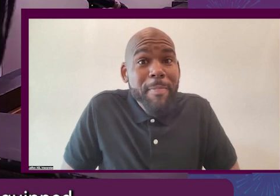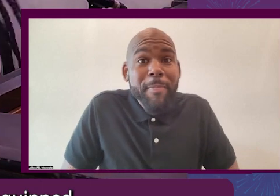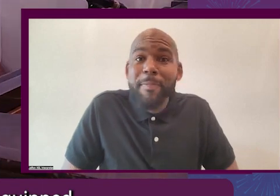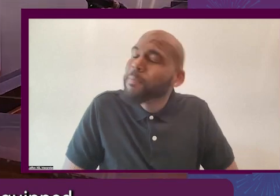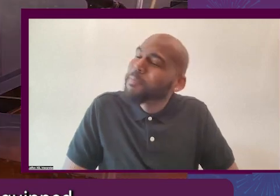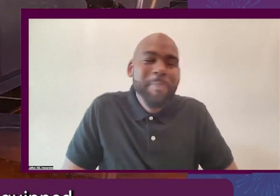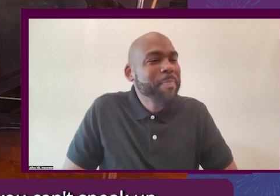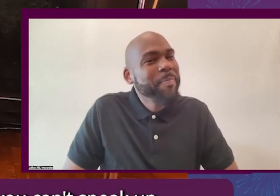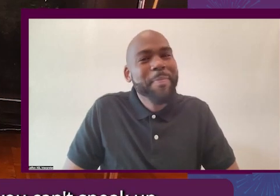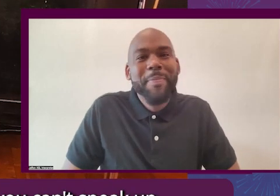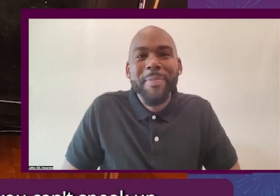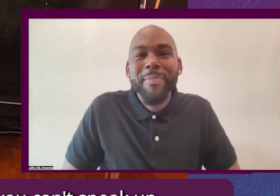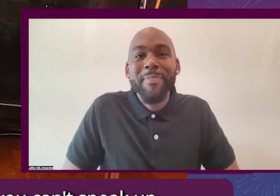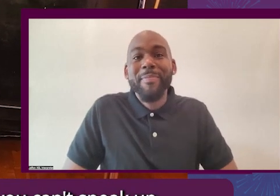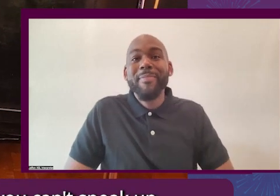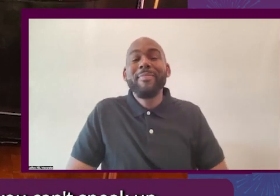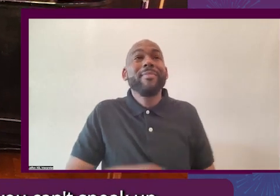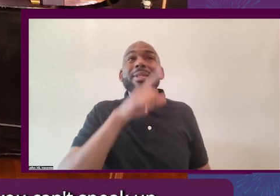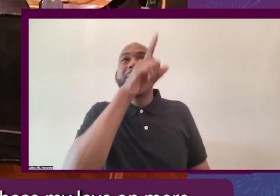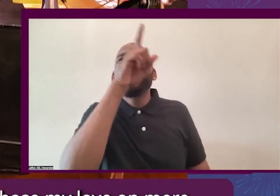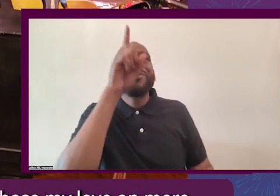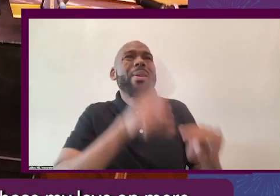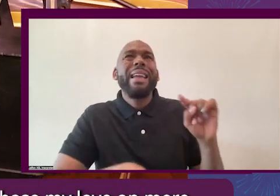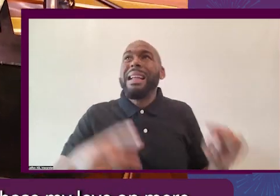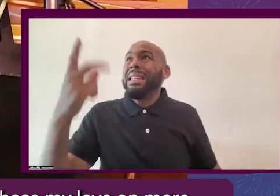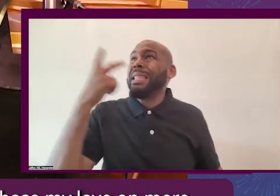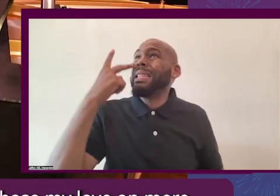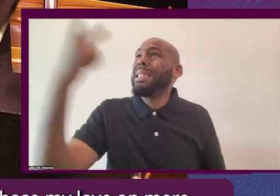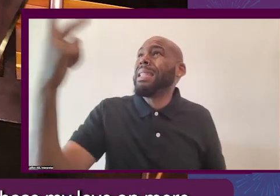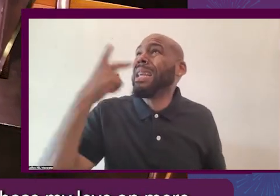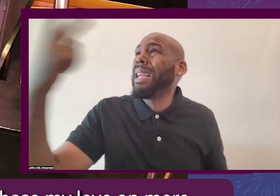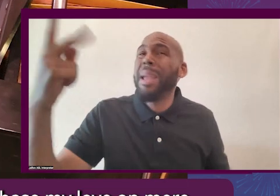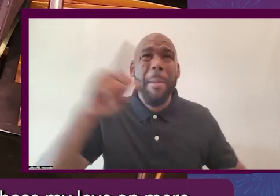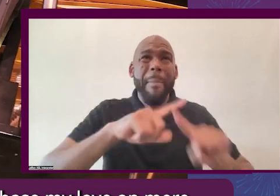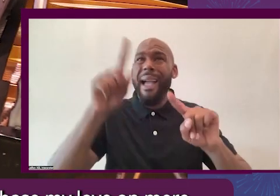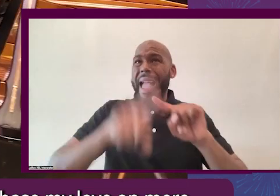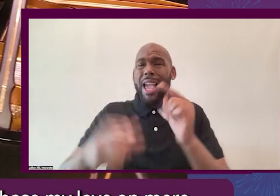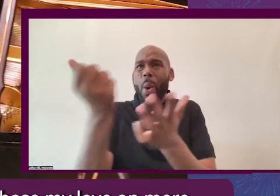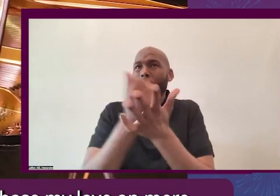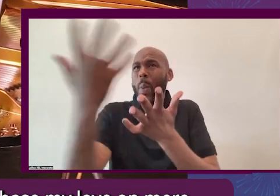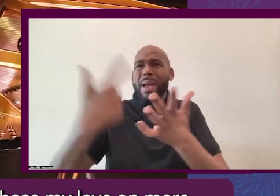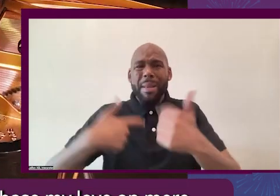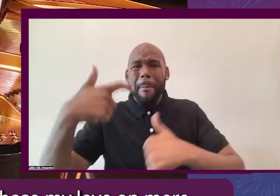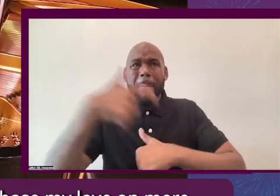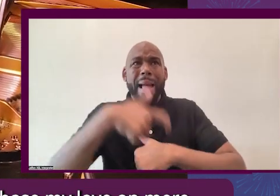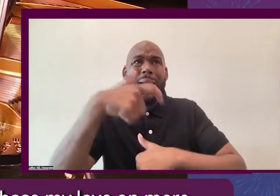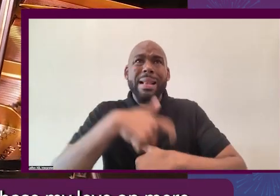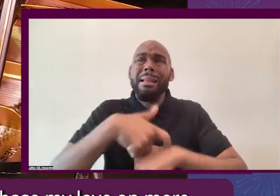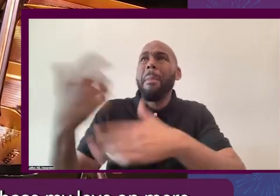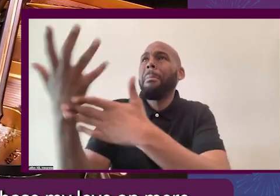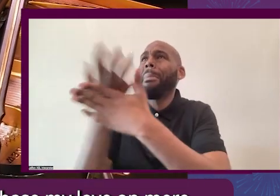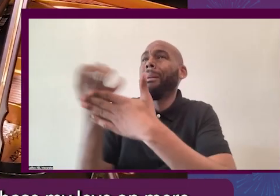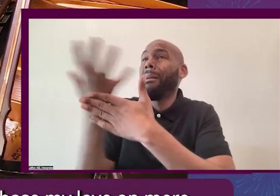reassurance. It's not like I'm a lullaby because you can't speak up, but I can't waste my love on me.